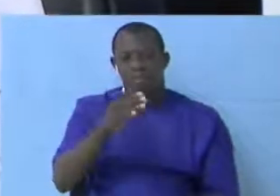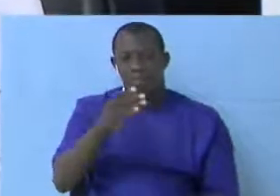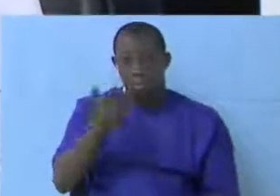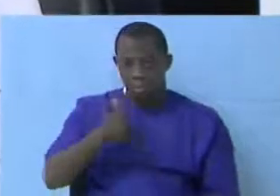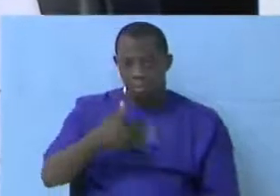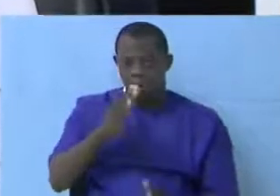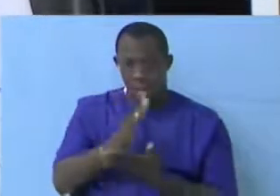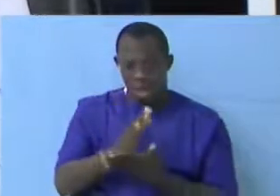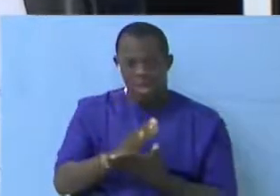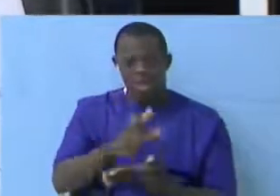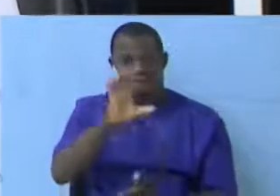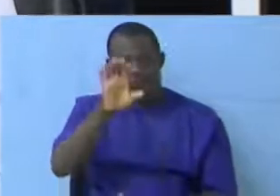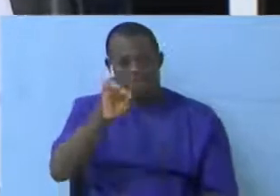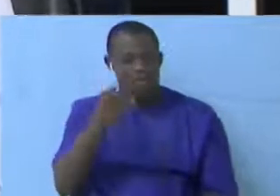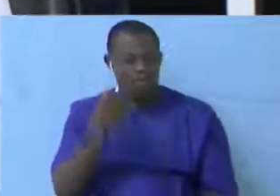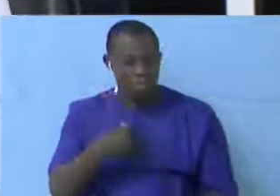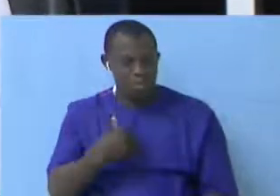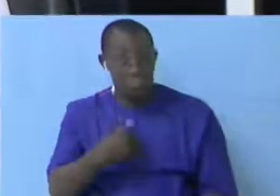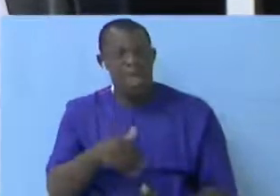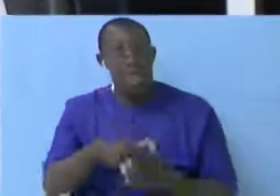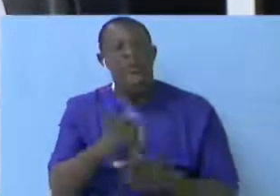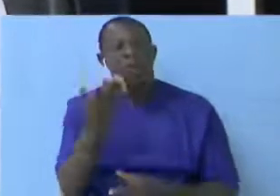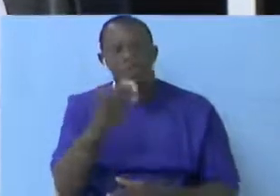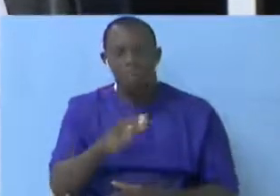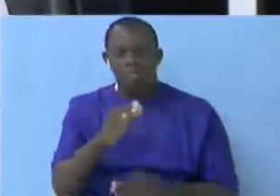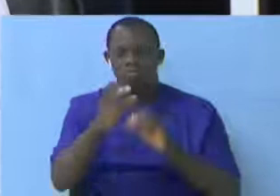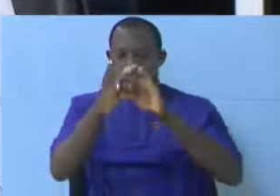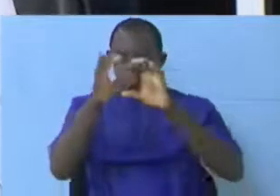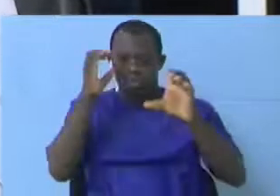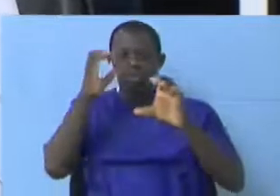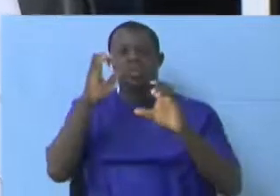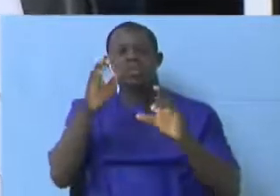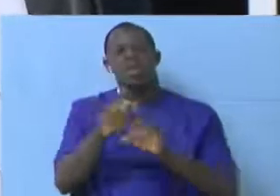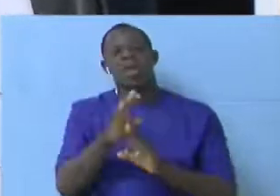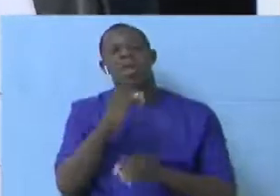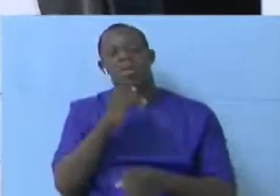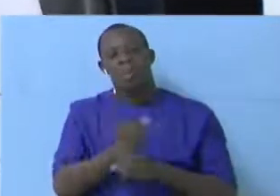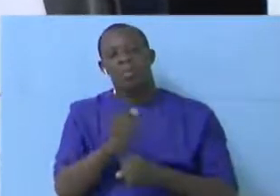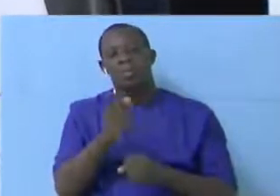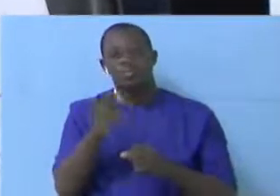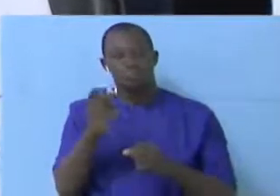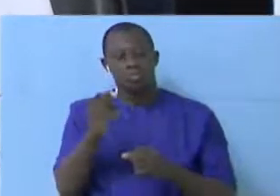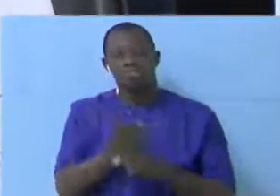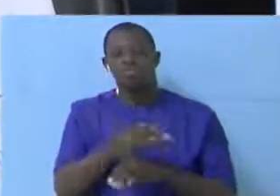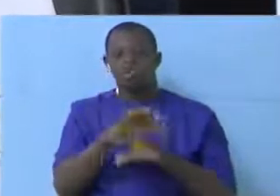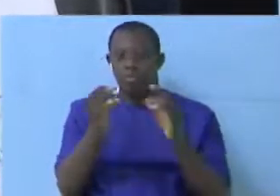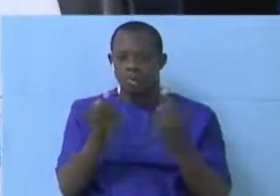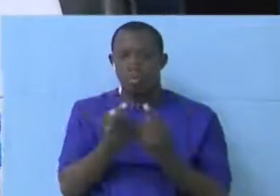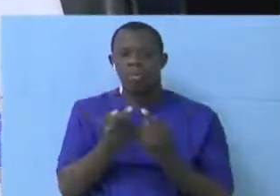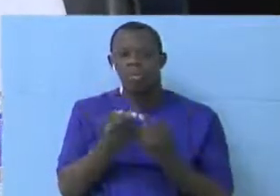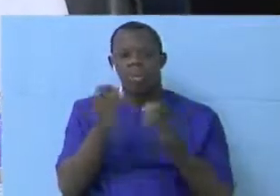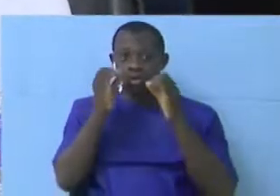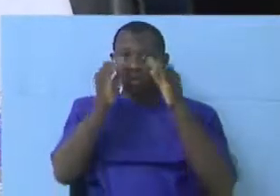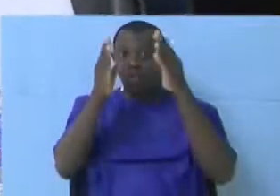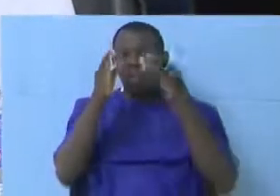kono. Wo be faramansa la bakela. if 50 people disembark from the vehicle, then that is something very strange.